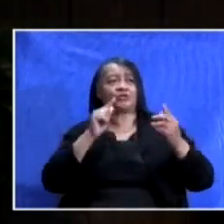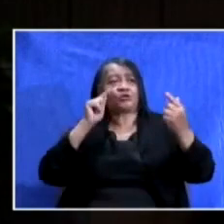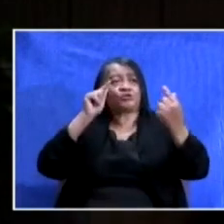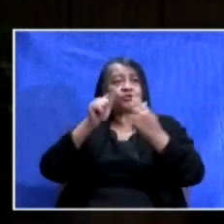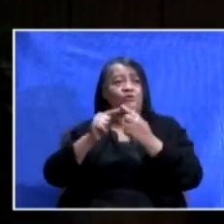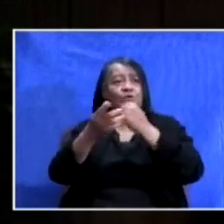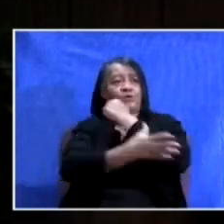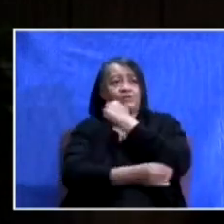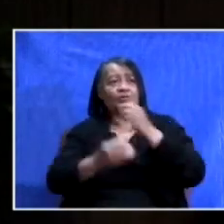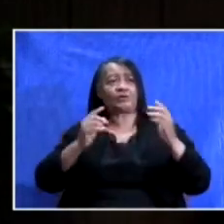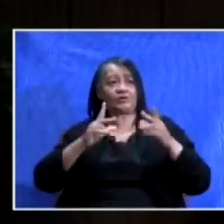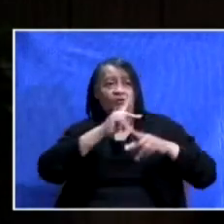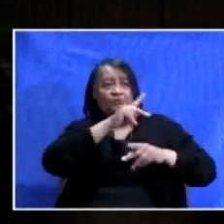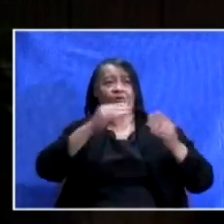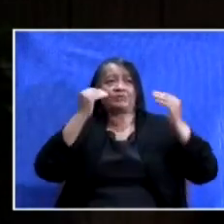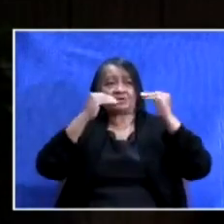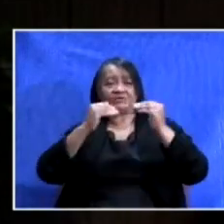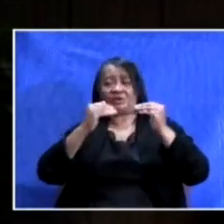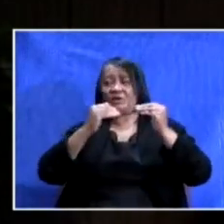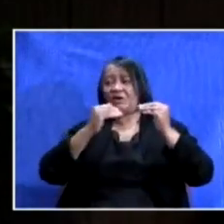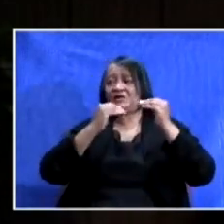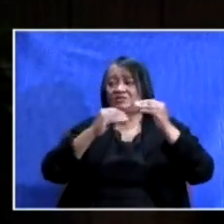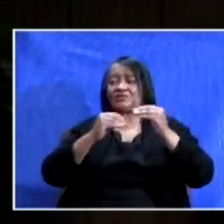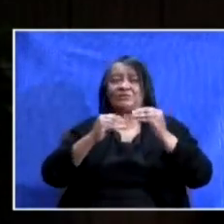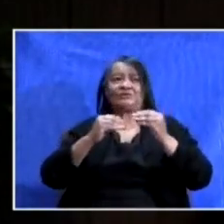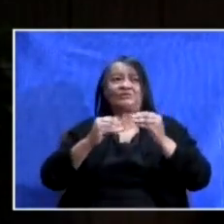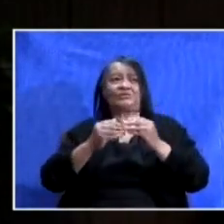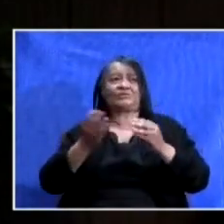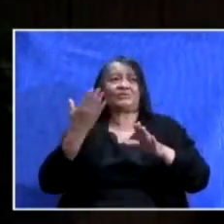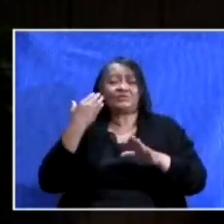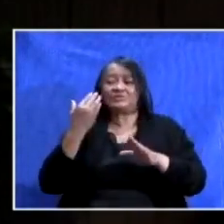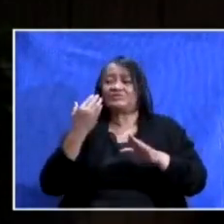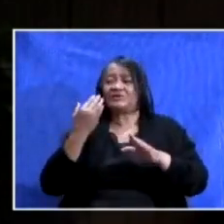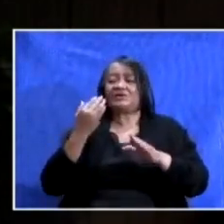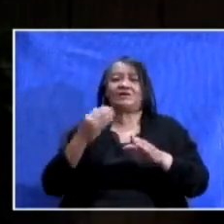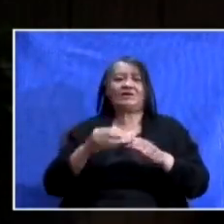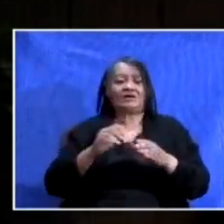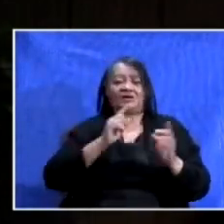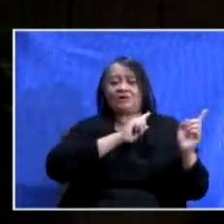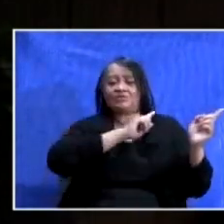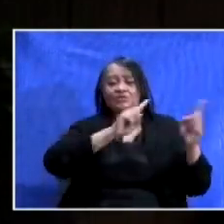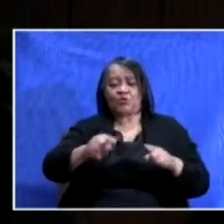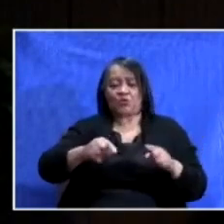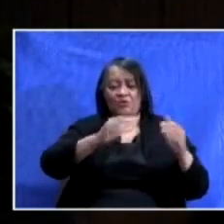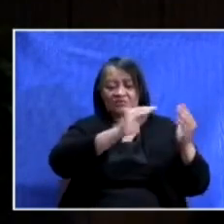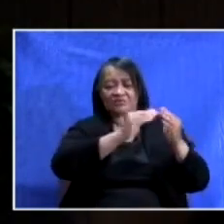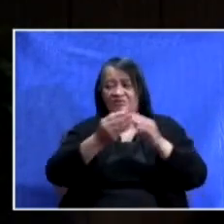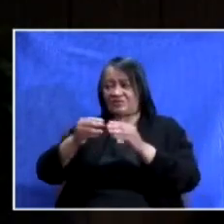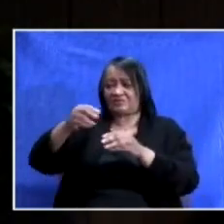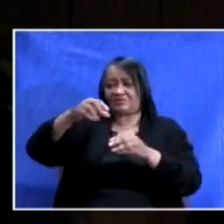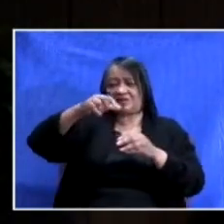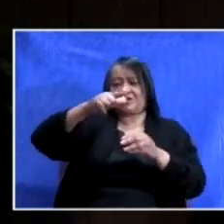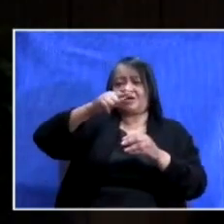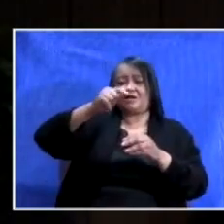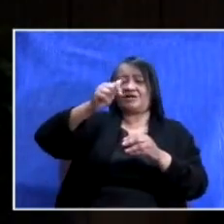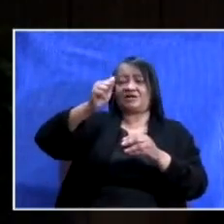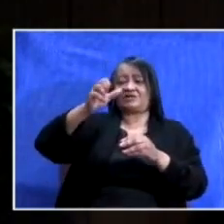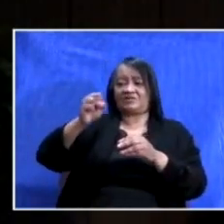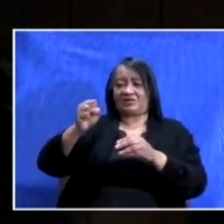level. So this past week when I was pumping gas downtown, it was on 2nd